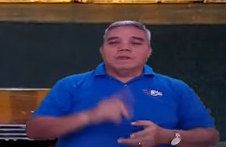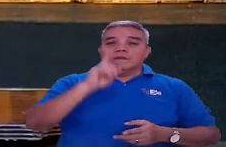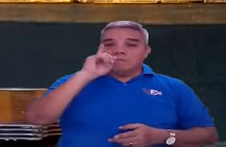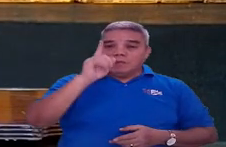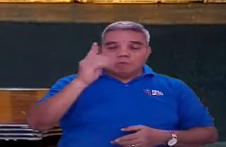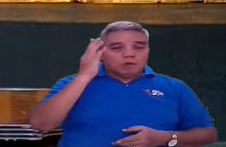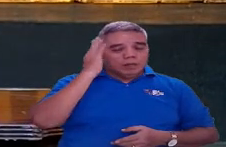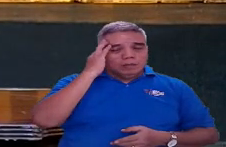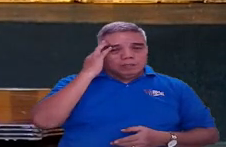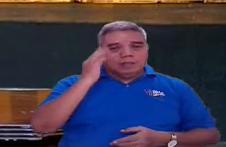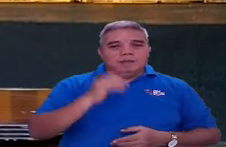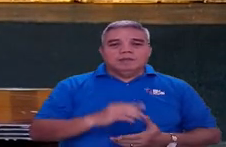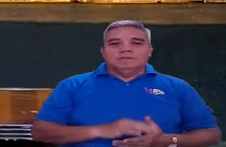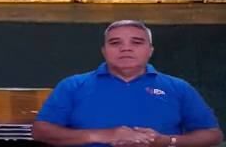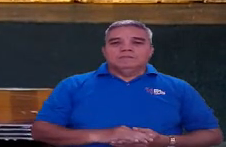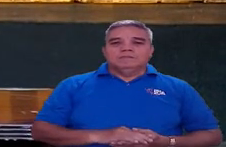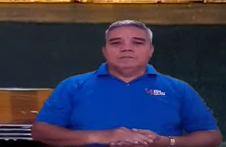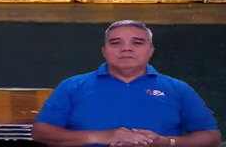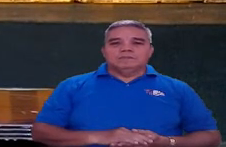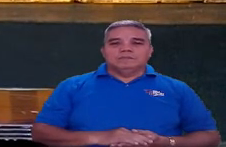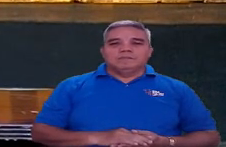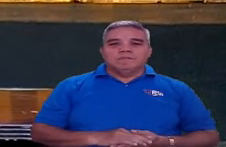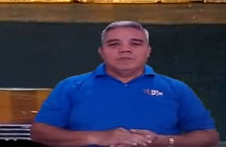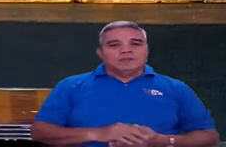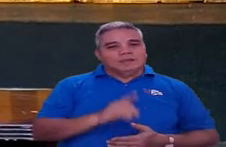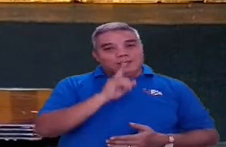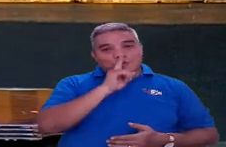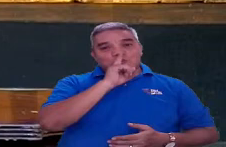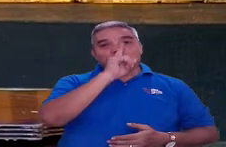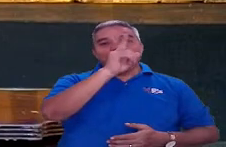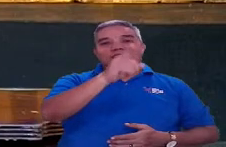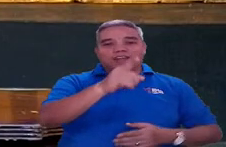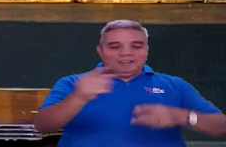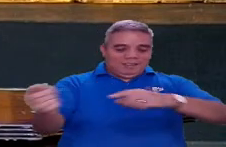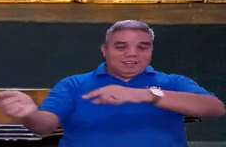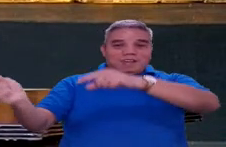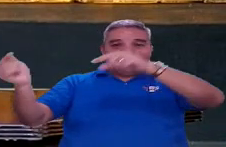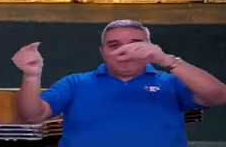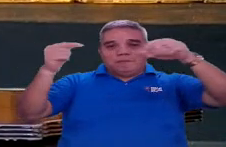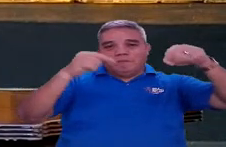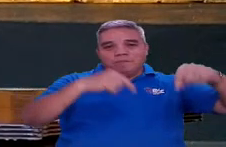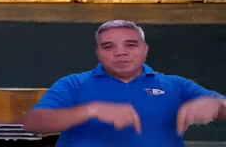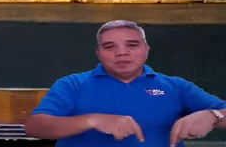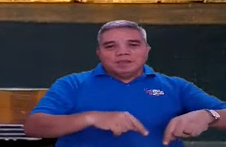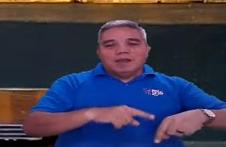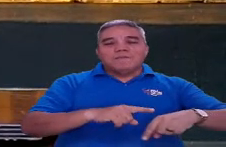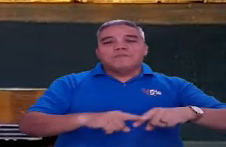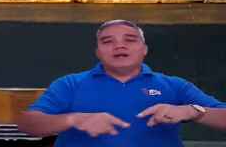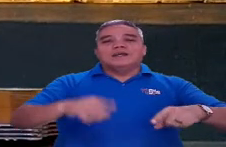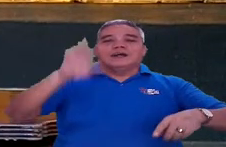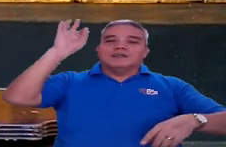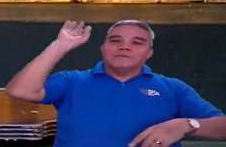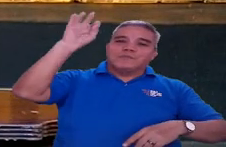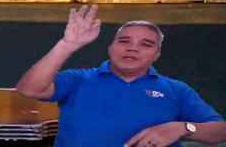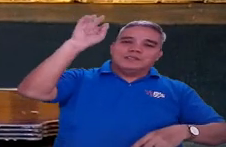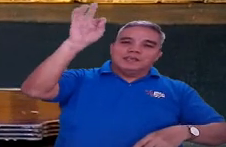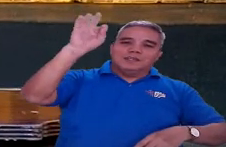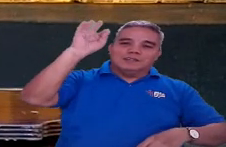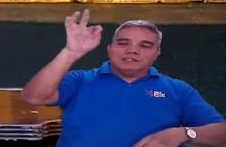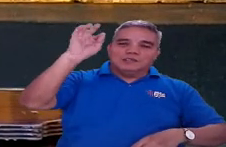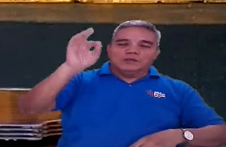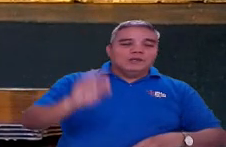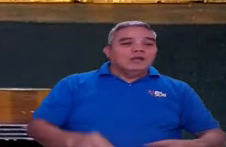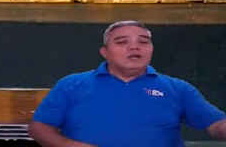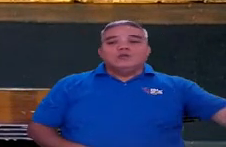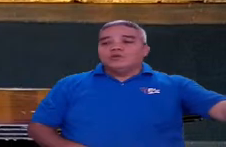Before I know it, mga kapatid, talagang dumating ang pagtatapos niya sa preaching. Sabi niyo,